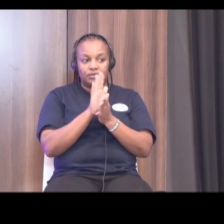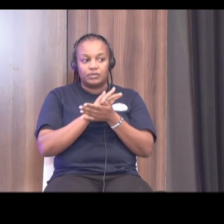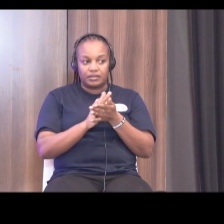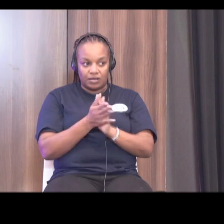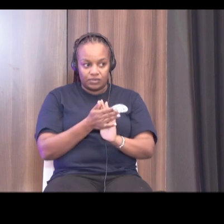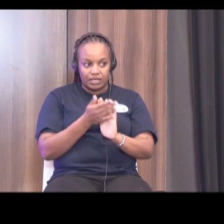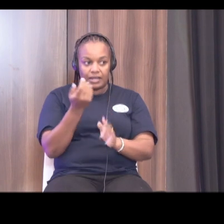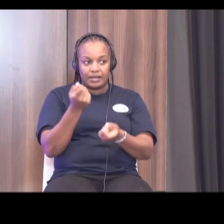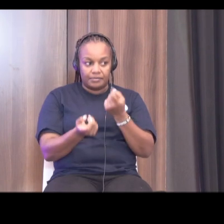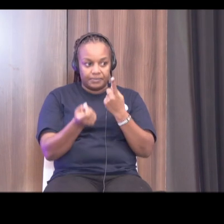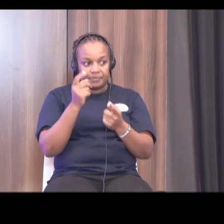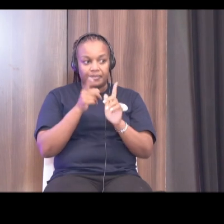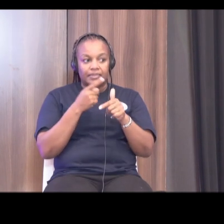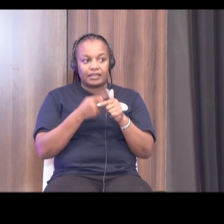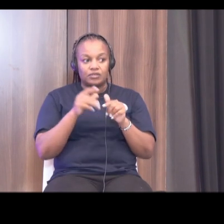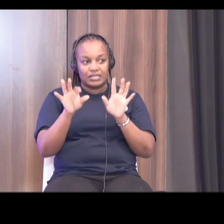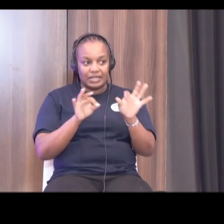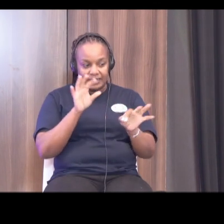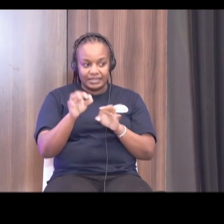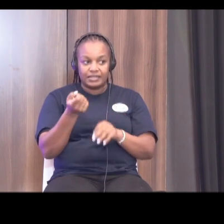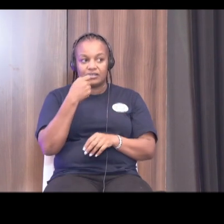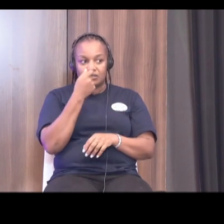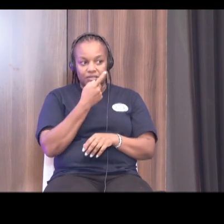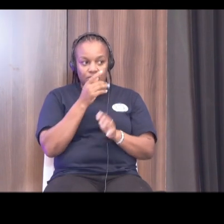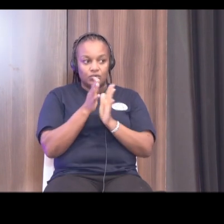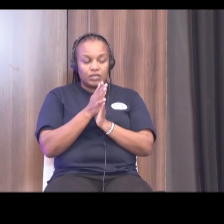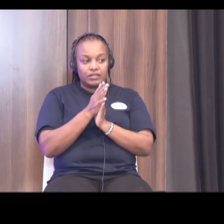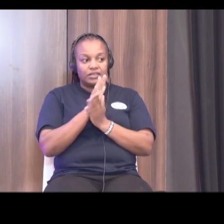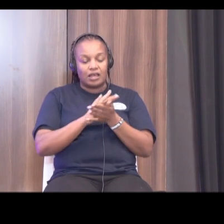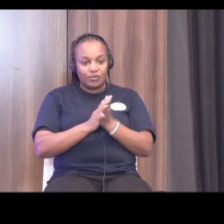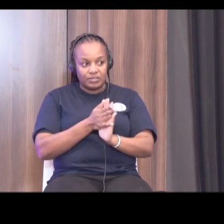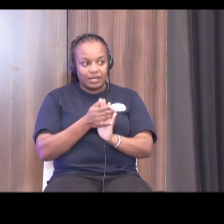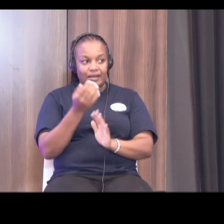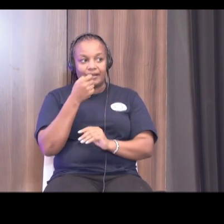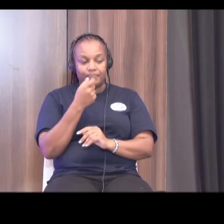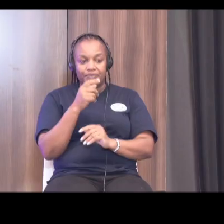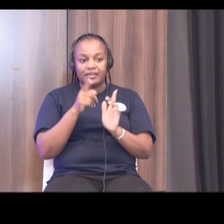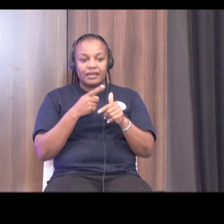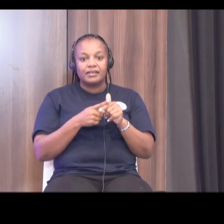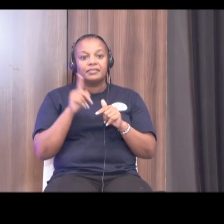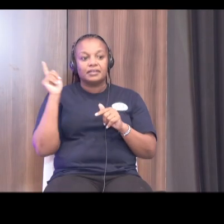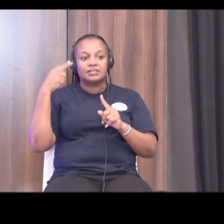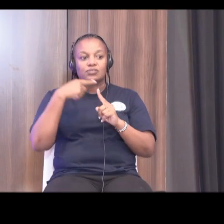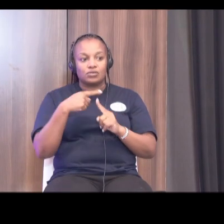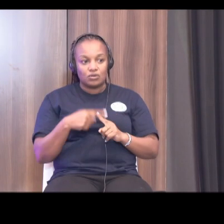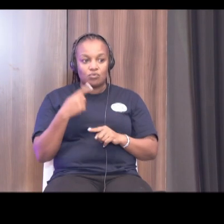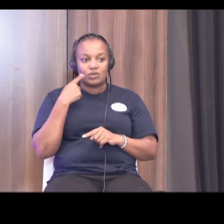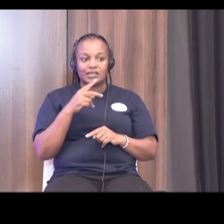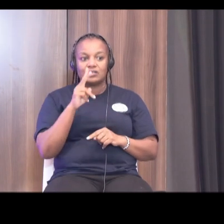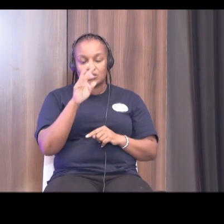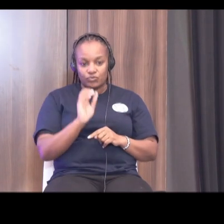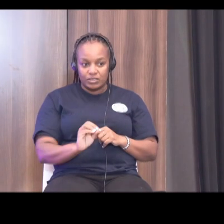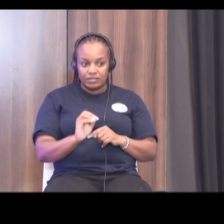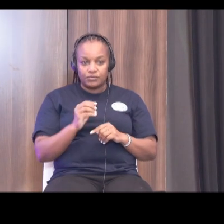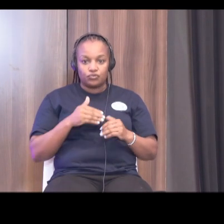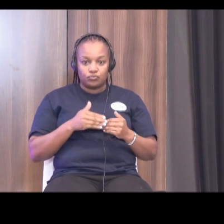then we selected the dose of 20 micrograms without alum per serotype, so that's how we ended up with a 120 per half an ml, to